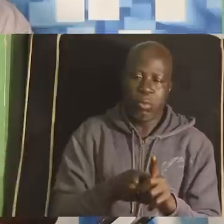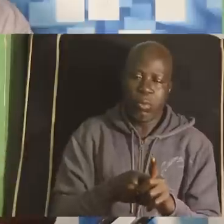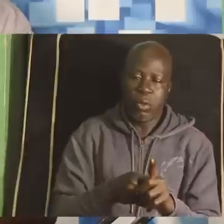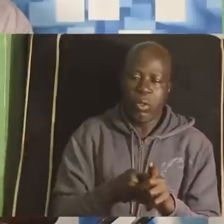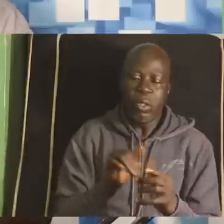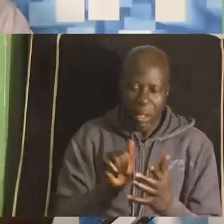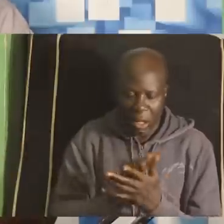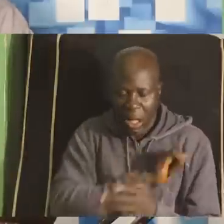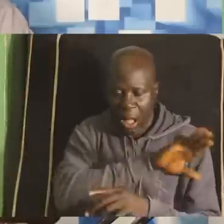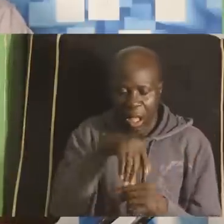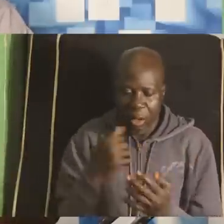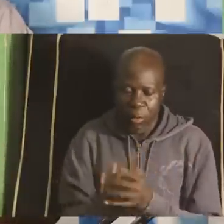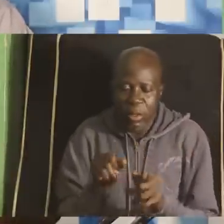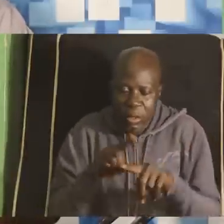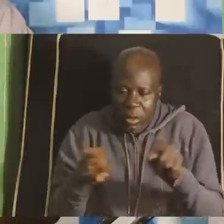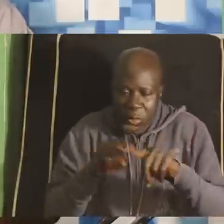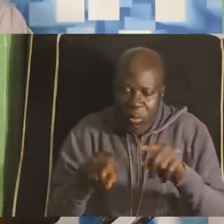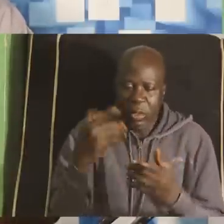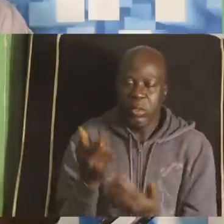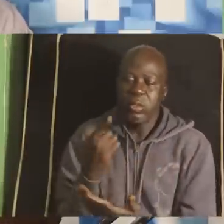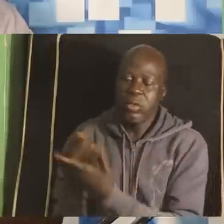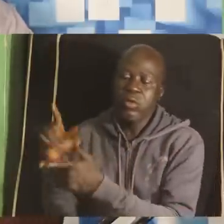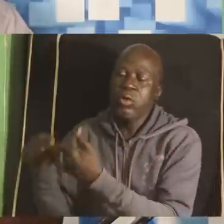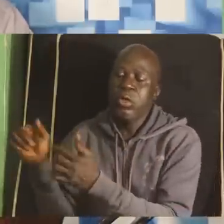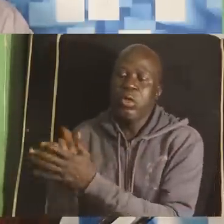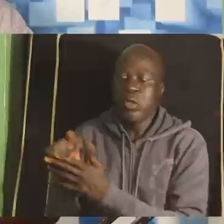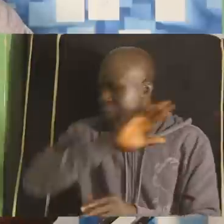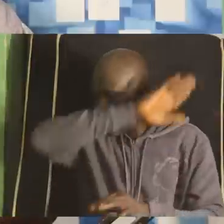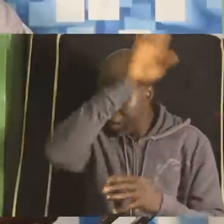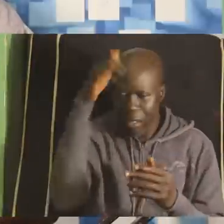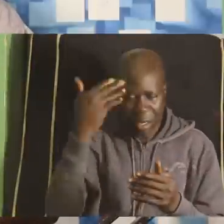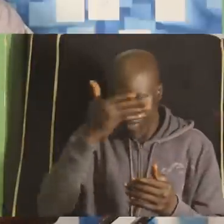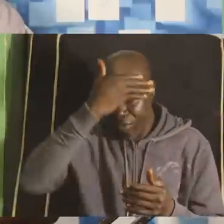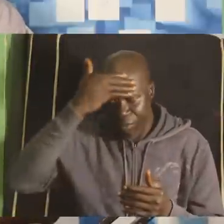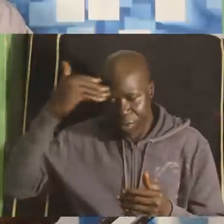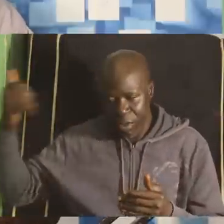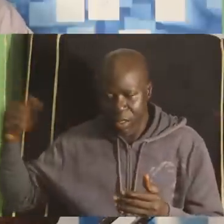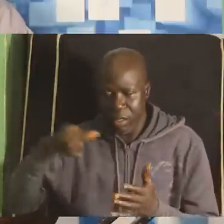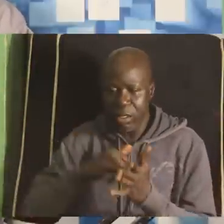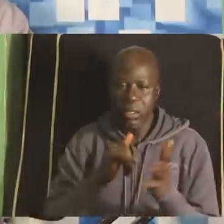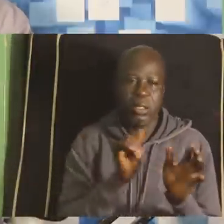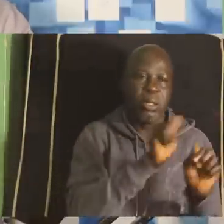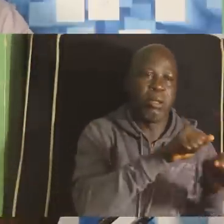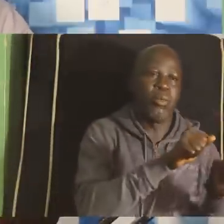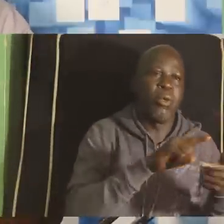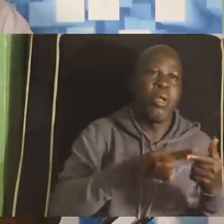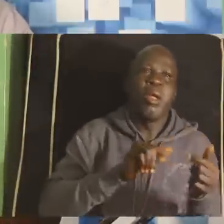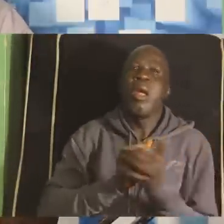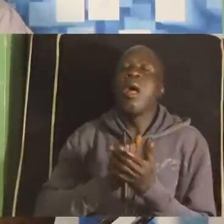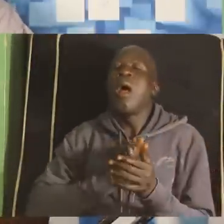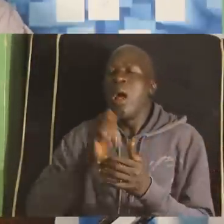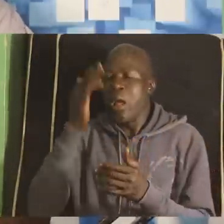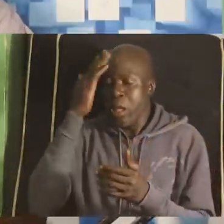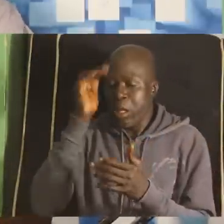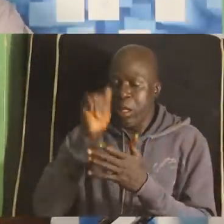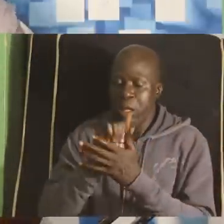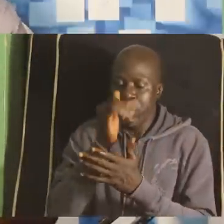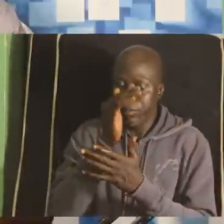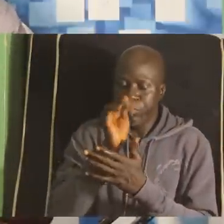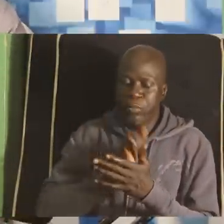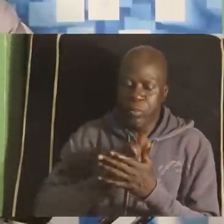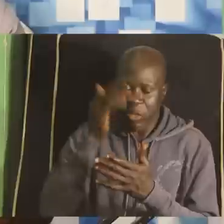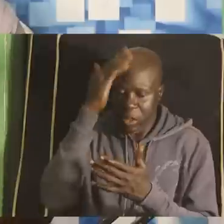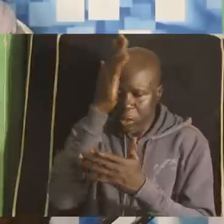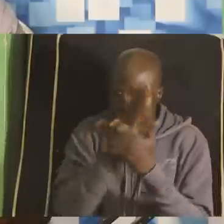awon ayajo kan be. Is that some days there? Ti ko se gbagbe. That is unforgettable. So mo mo pe awon tolo ma fi osu